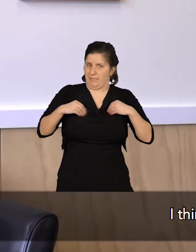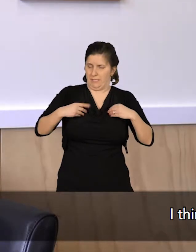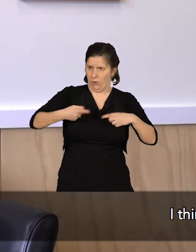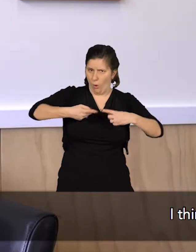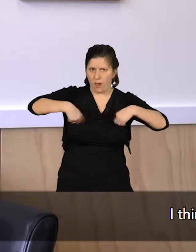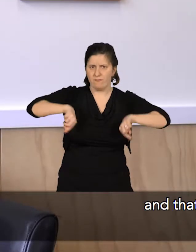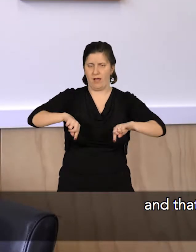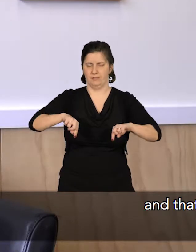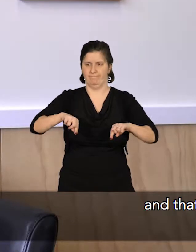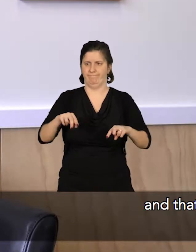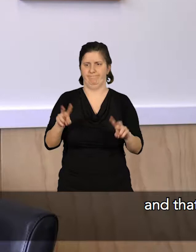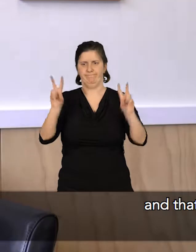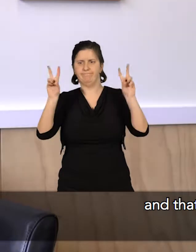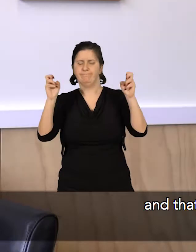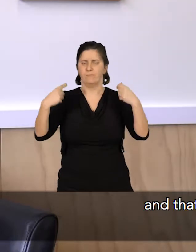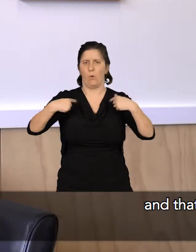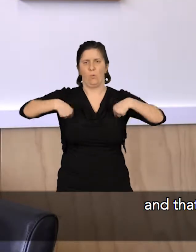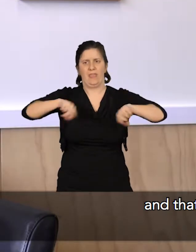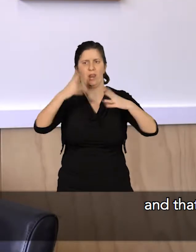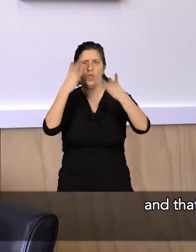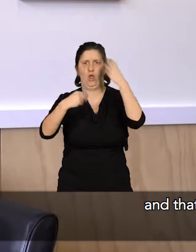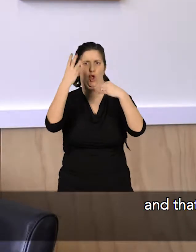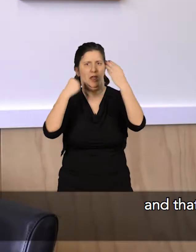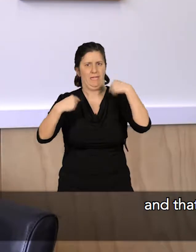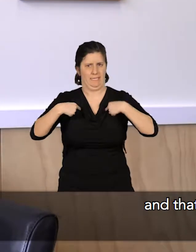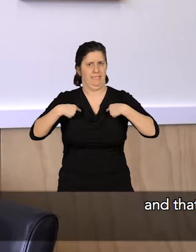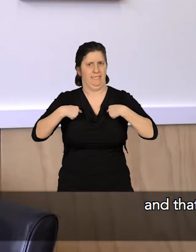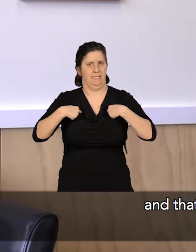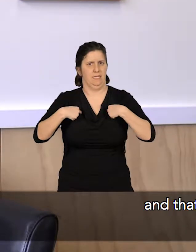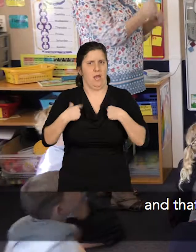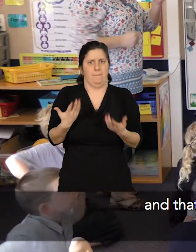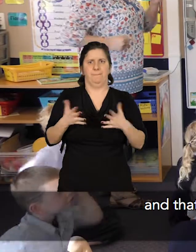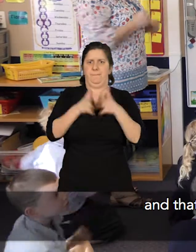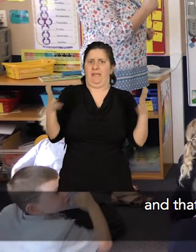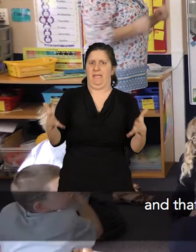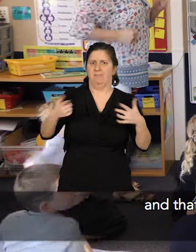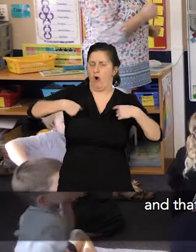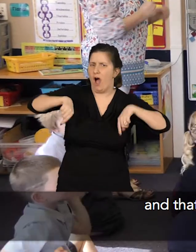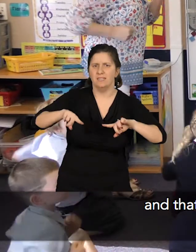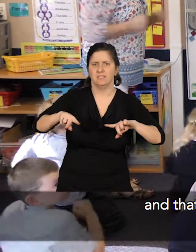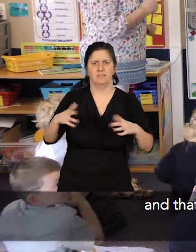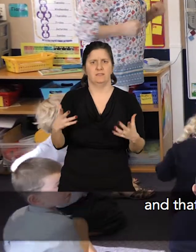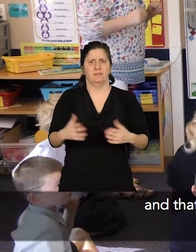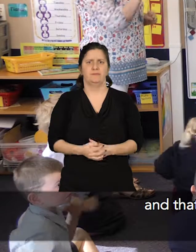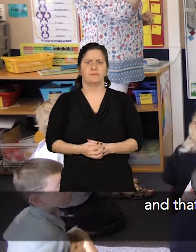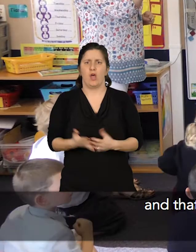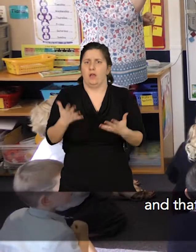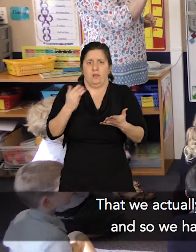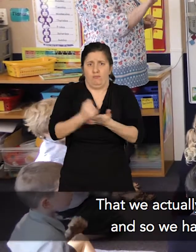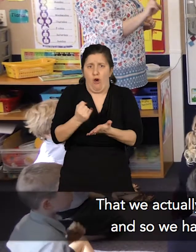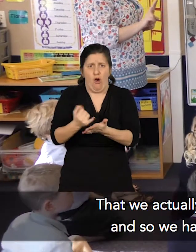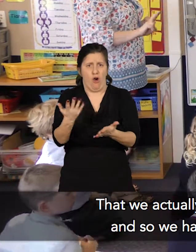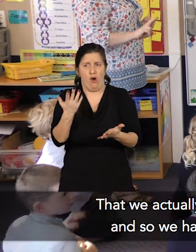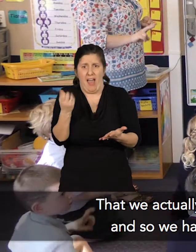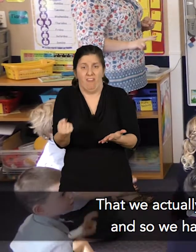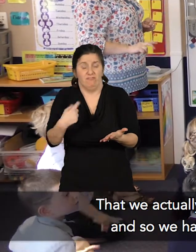all learners and that's been, huge for us, and that we're not always going to get it right,